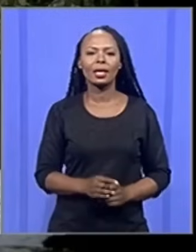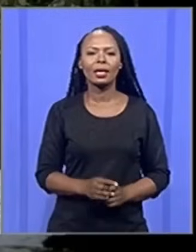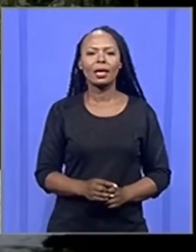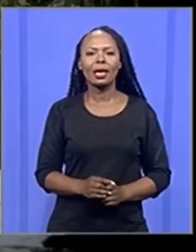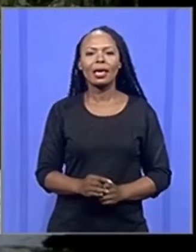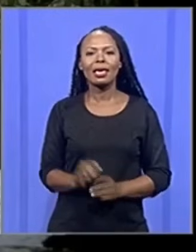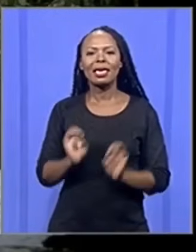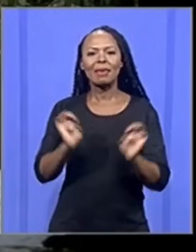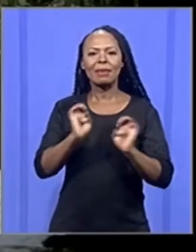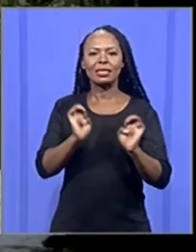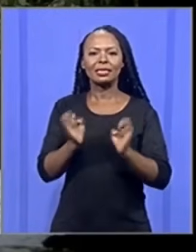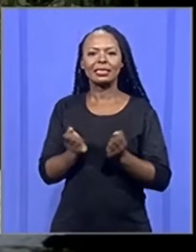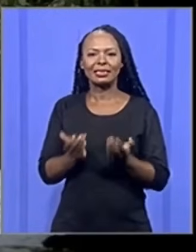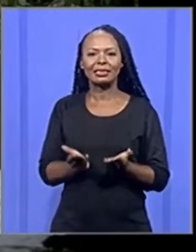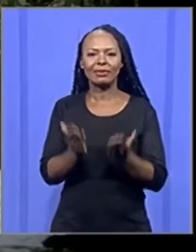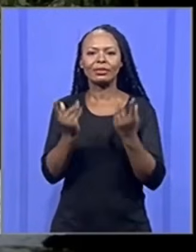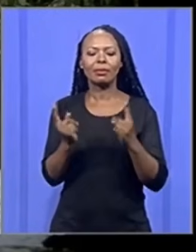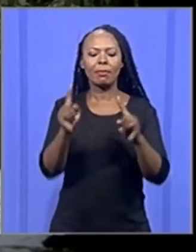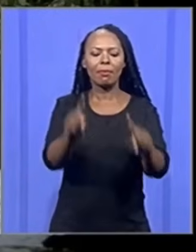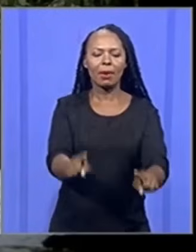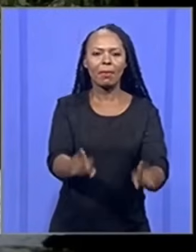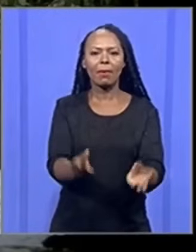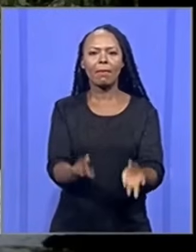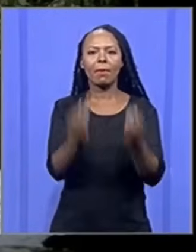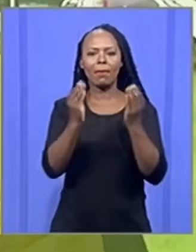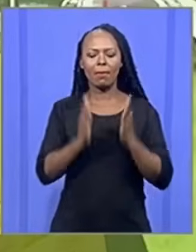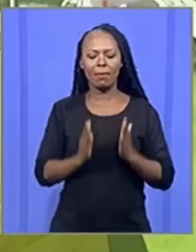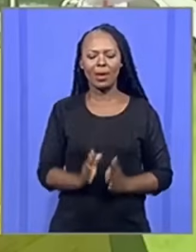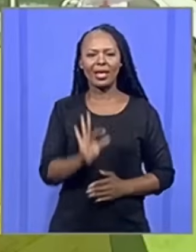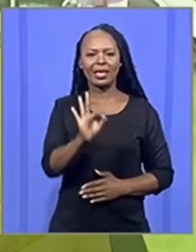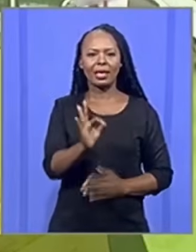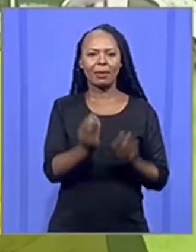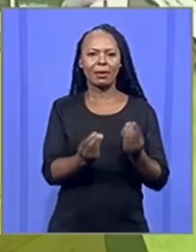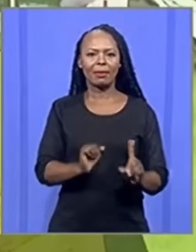batshoganyetso se kgonne go bona ditopo di le 3 tsa bana ba gagwe.